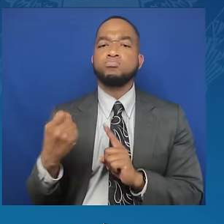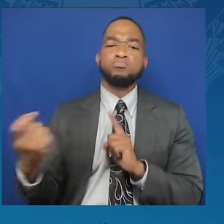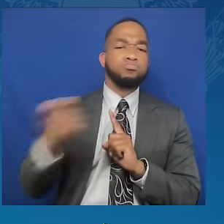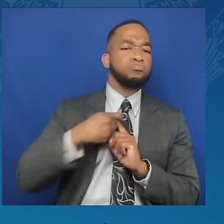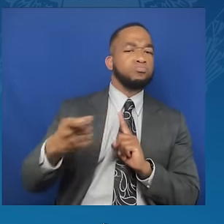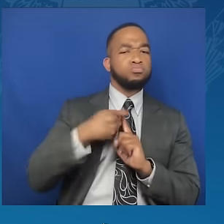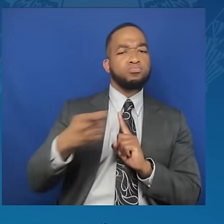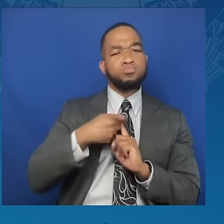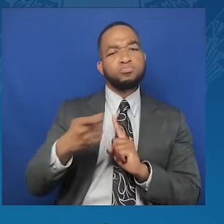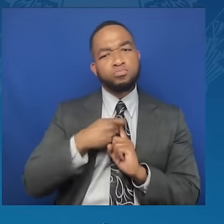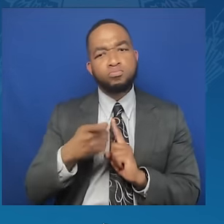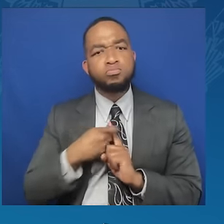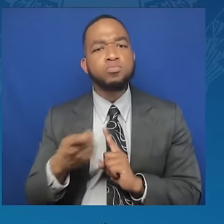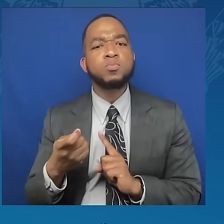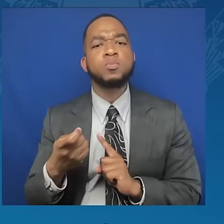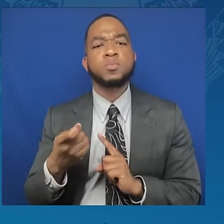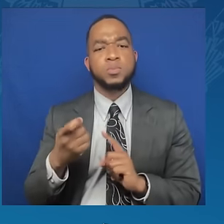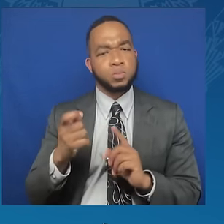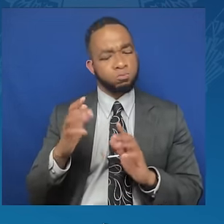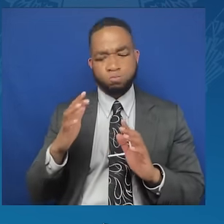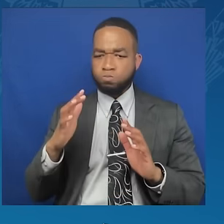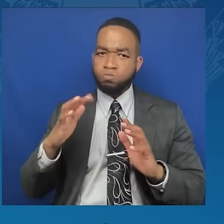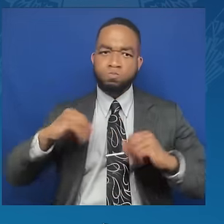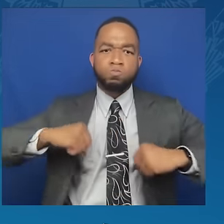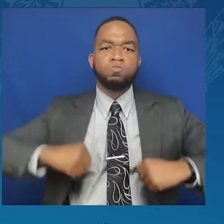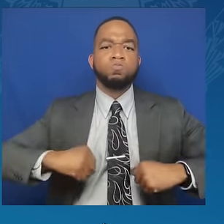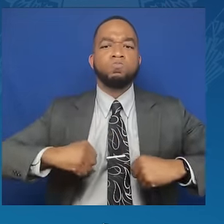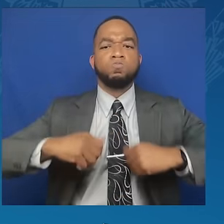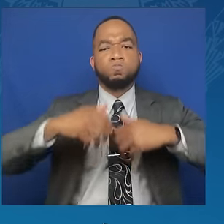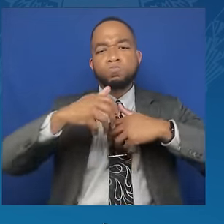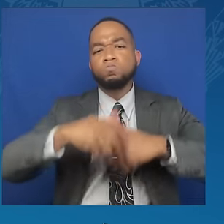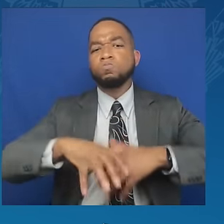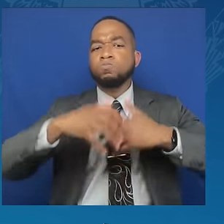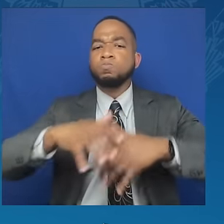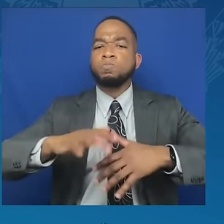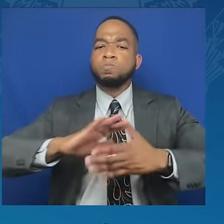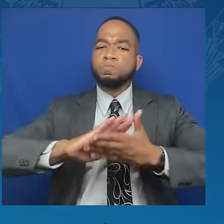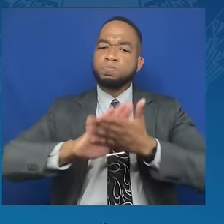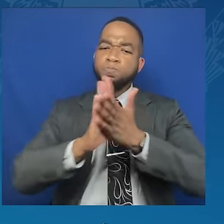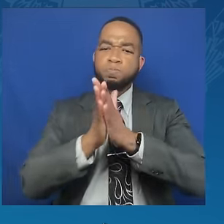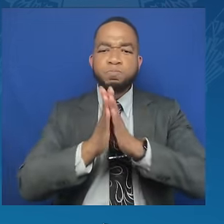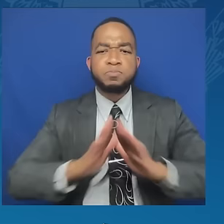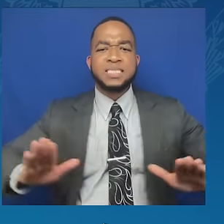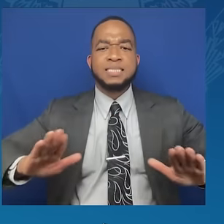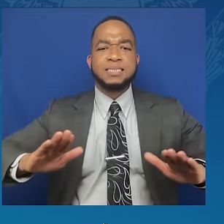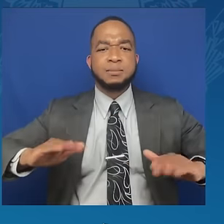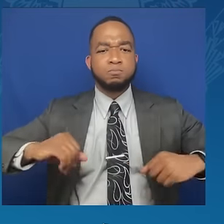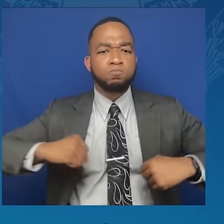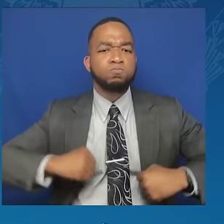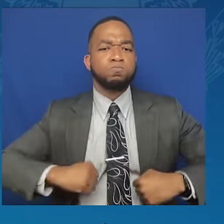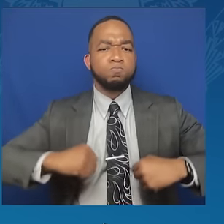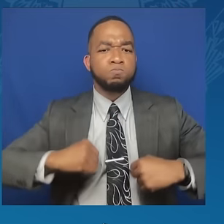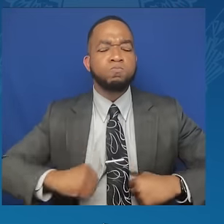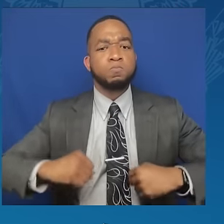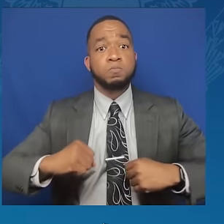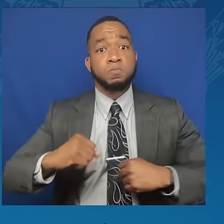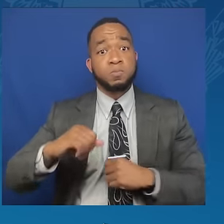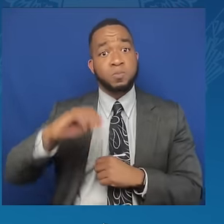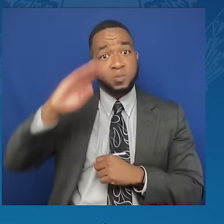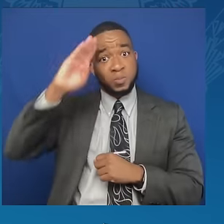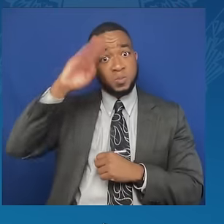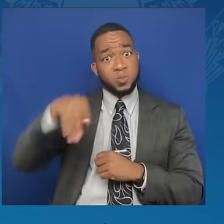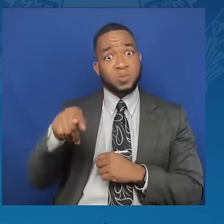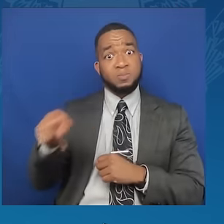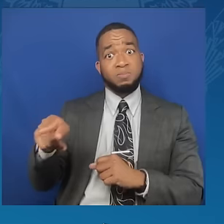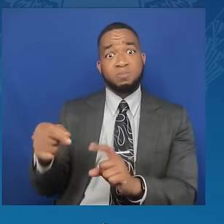marched peacefully. They knew violence against them was inevitable. They knew they